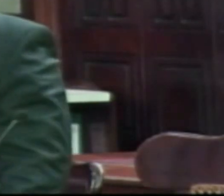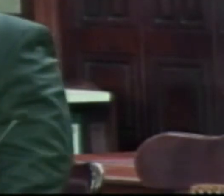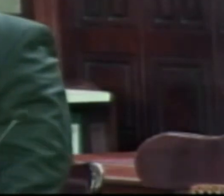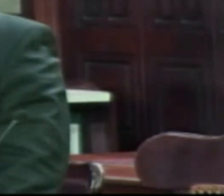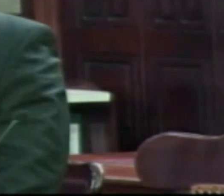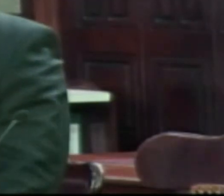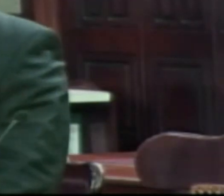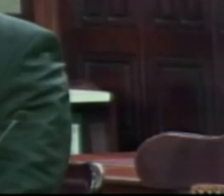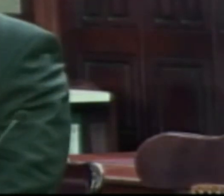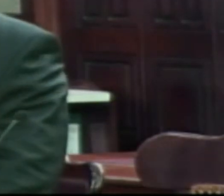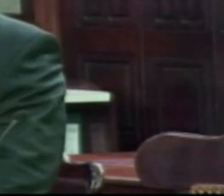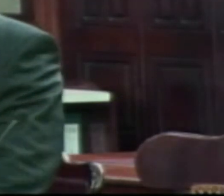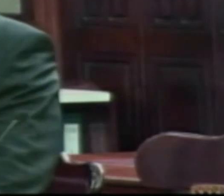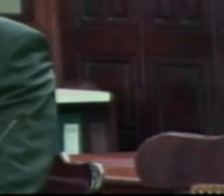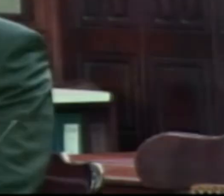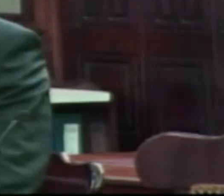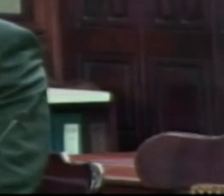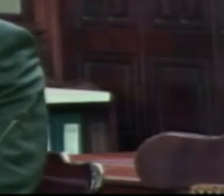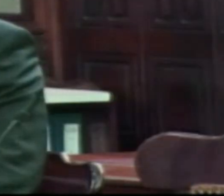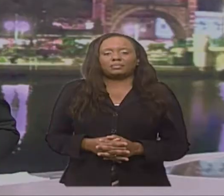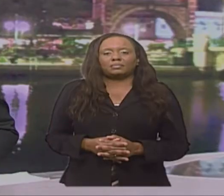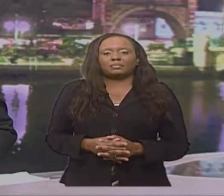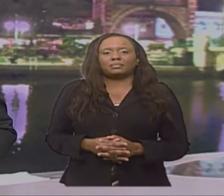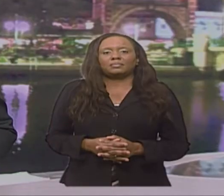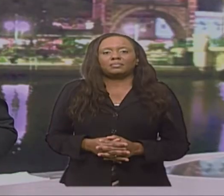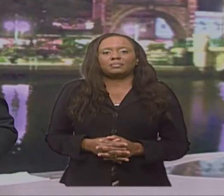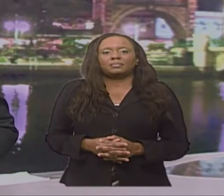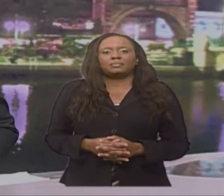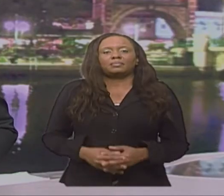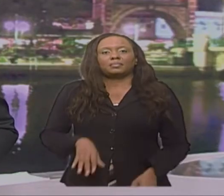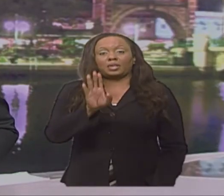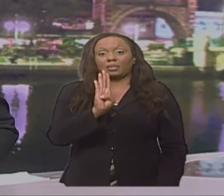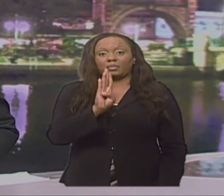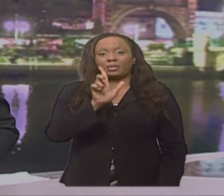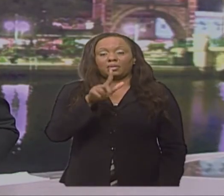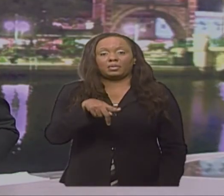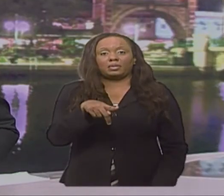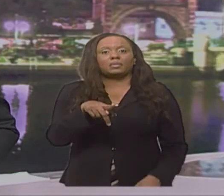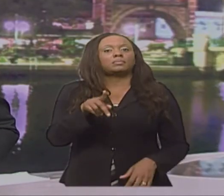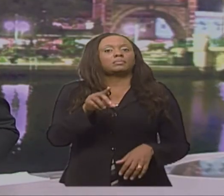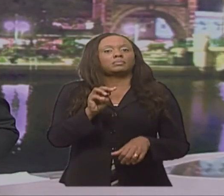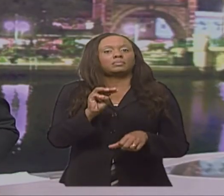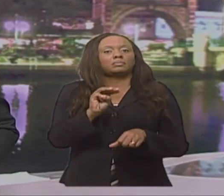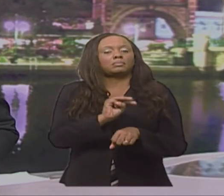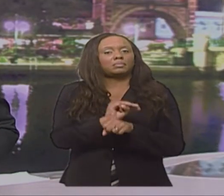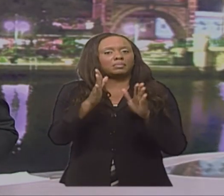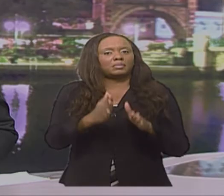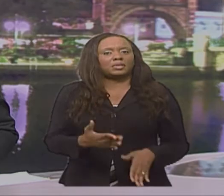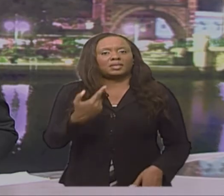cultural activities, and HIV/AIDS prevention. An opposition MP is accusing the government of what he